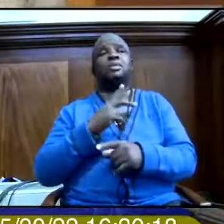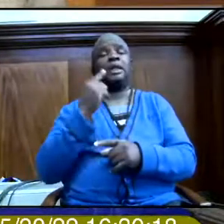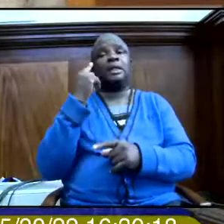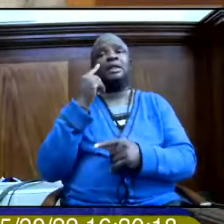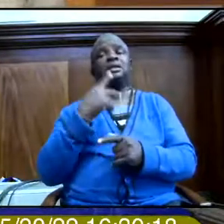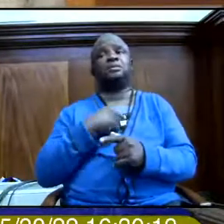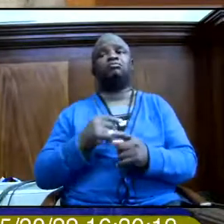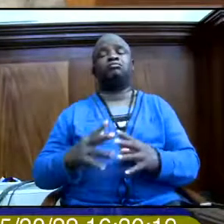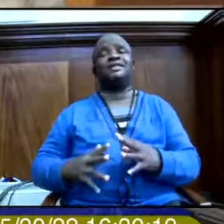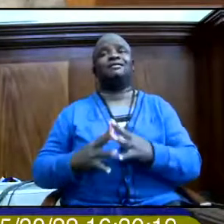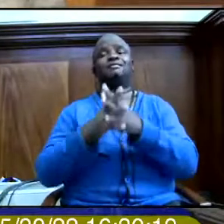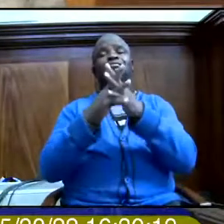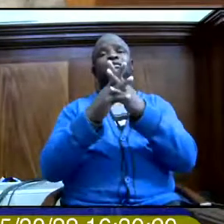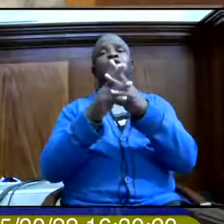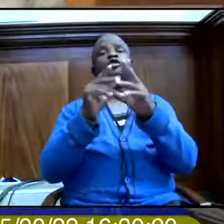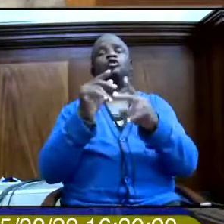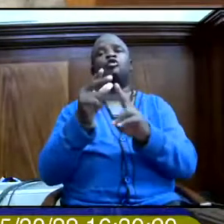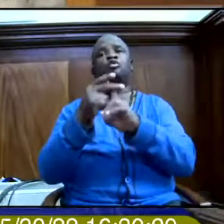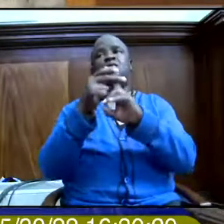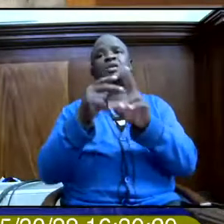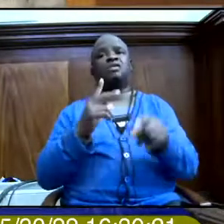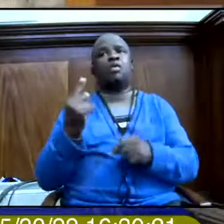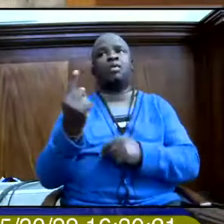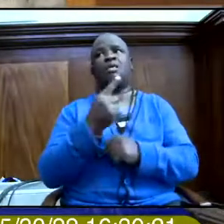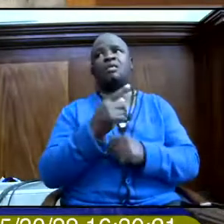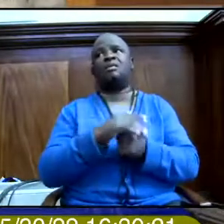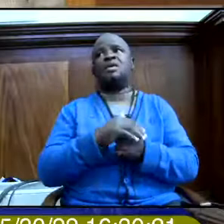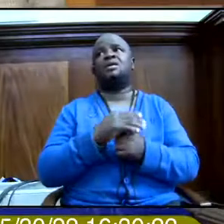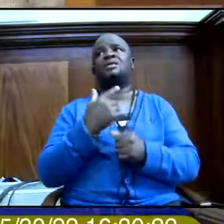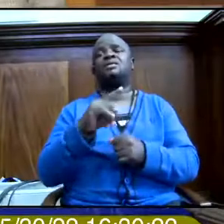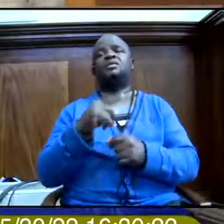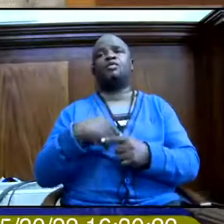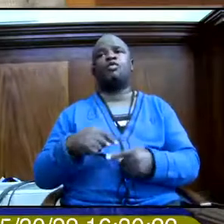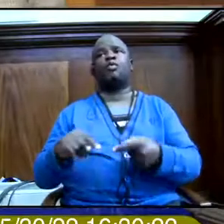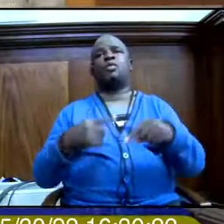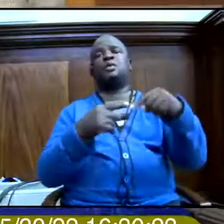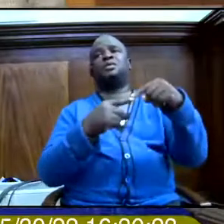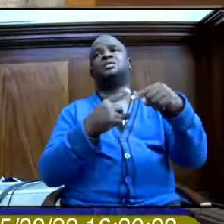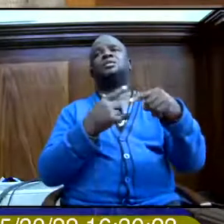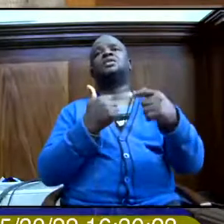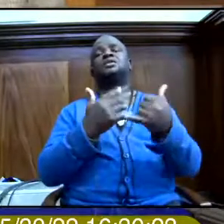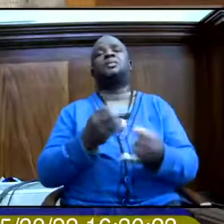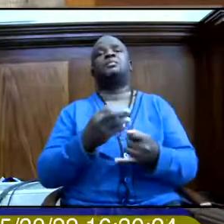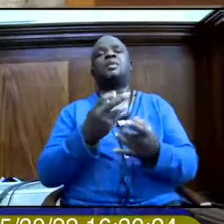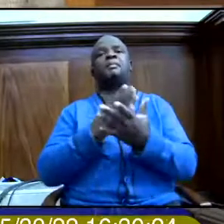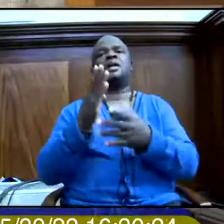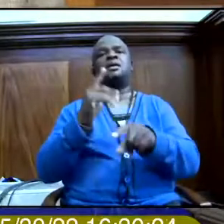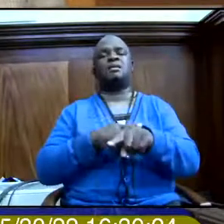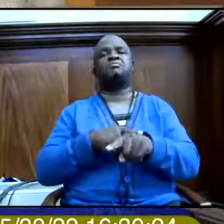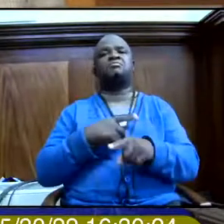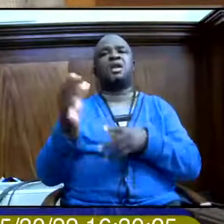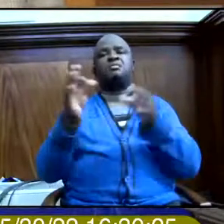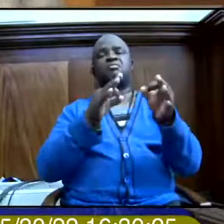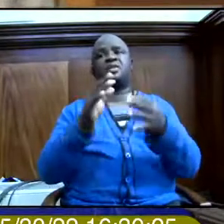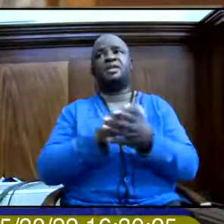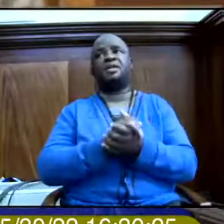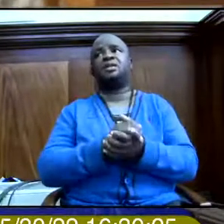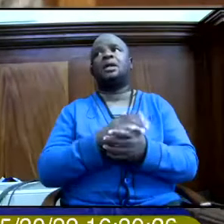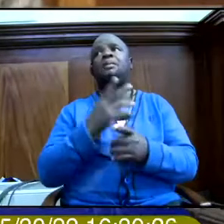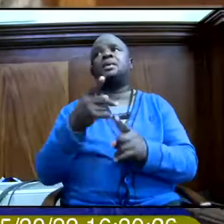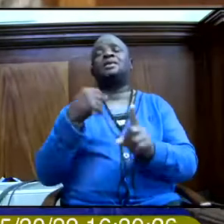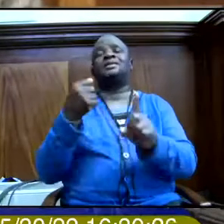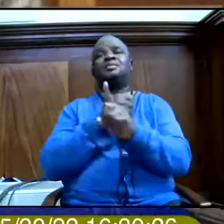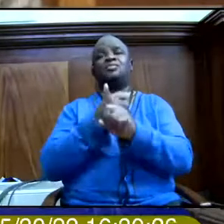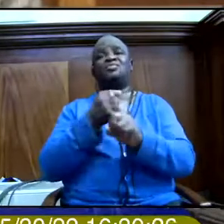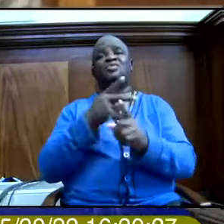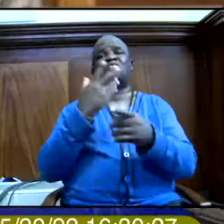as federations and trade unions in the fight against casualization and exploitation